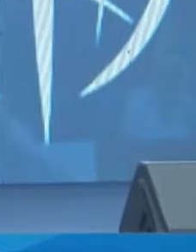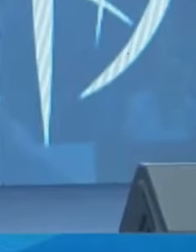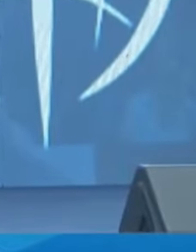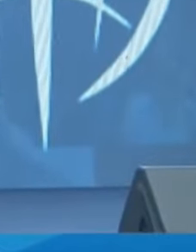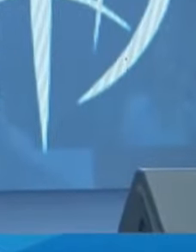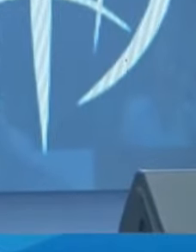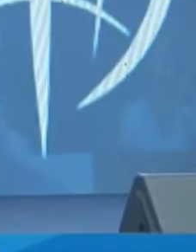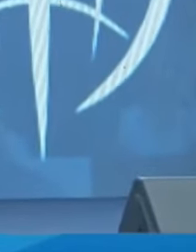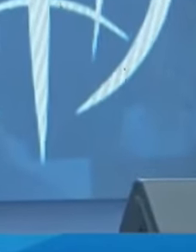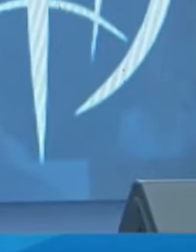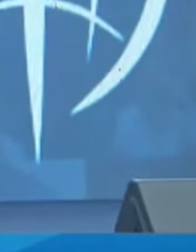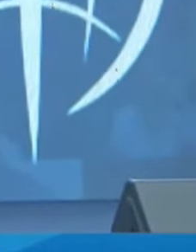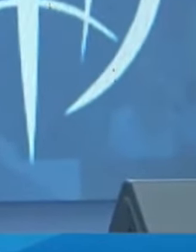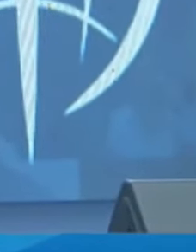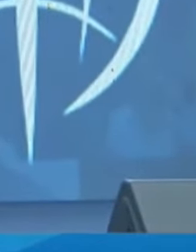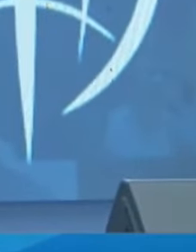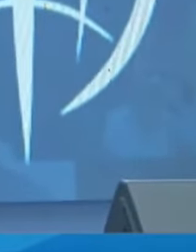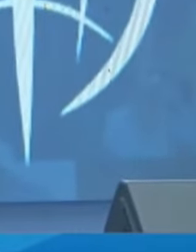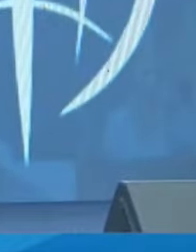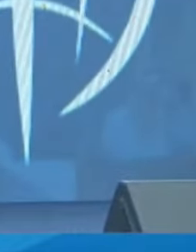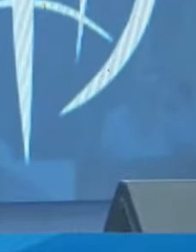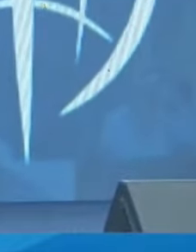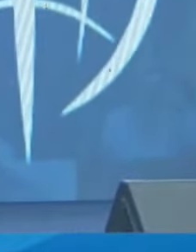dcas and we want to